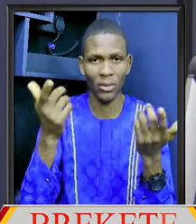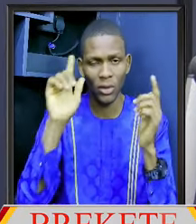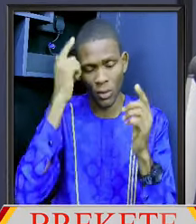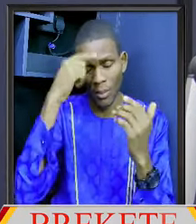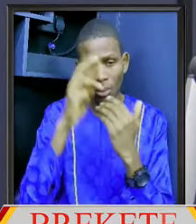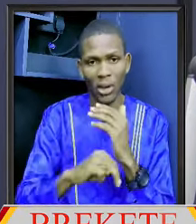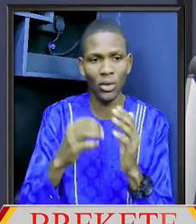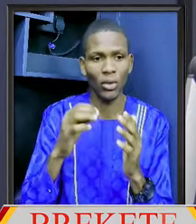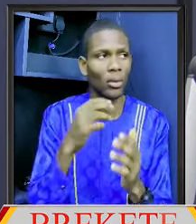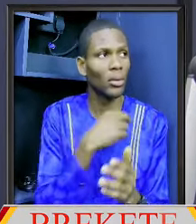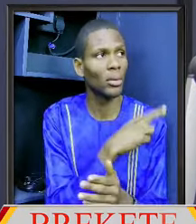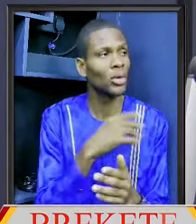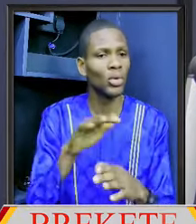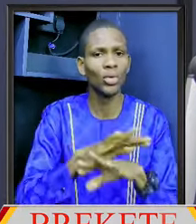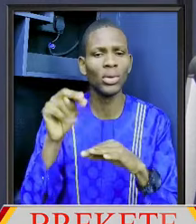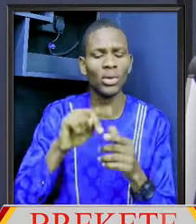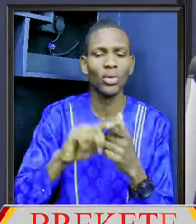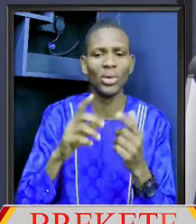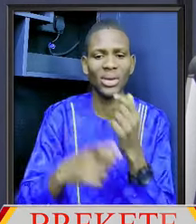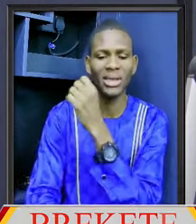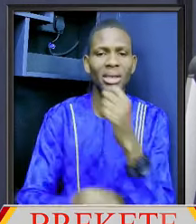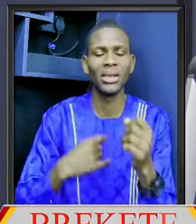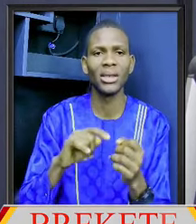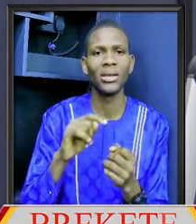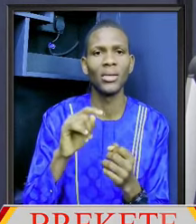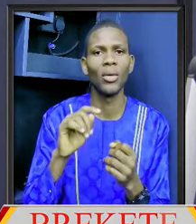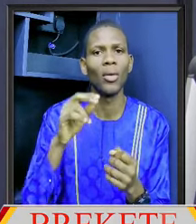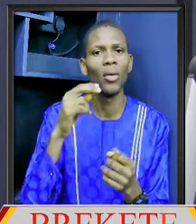you don't need to steal the hospital's money.